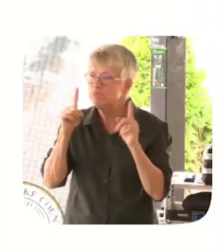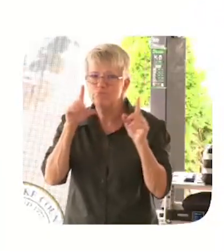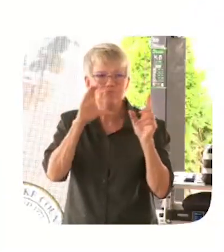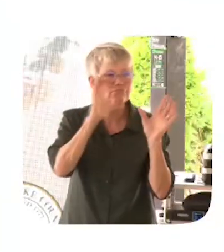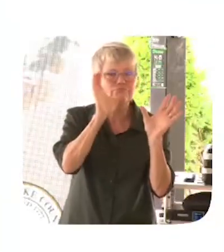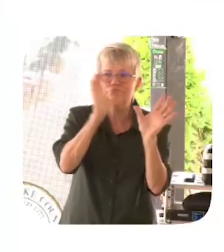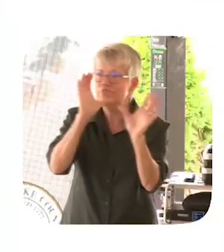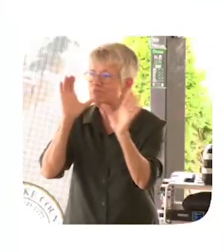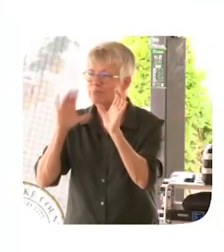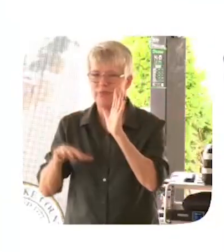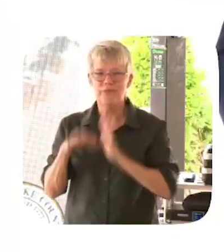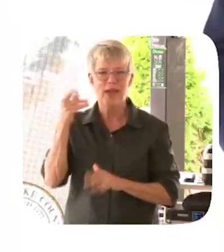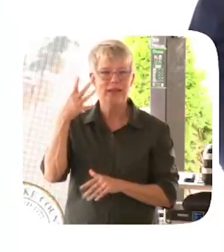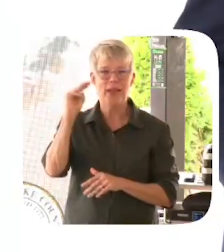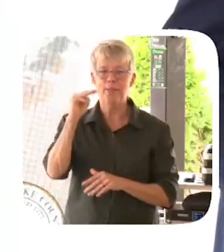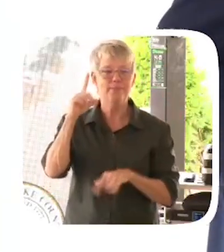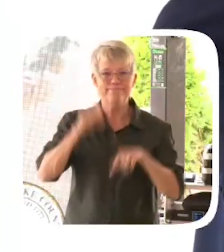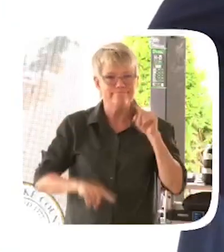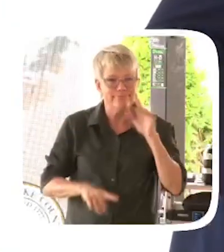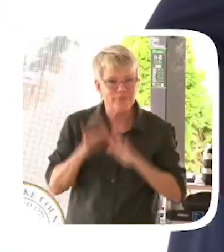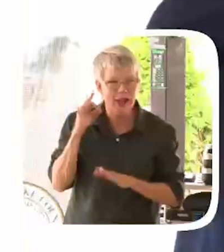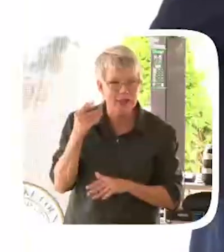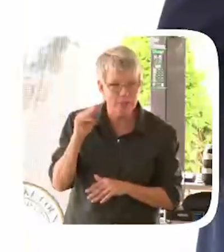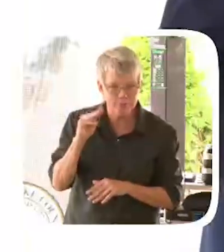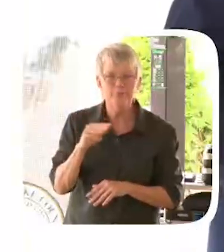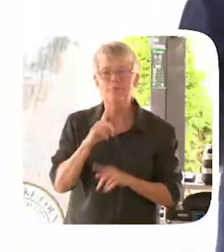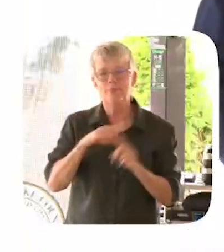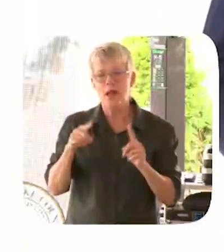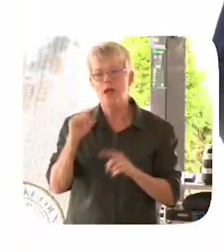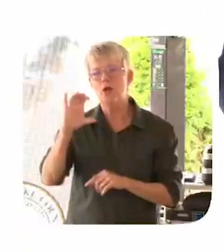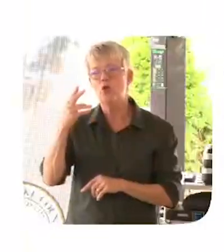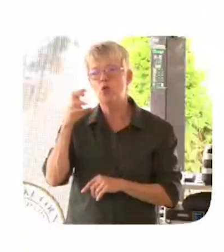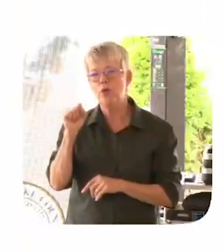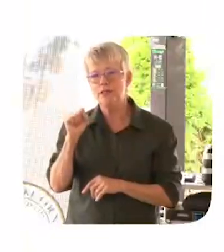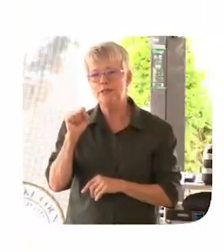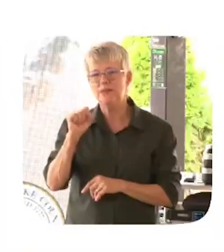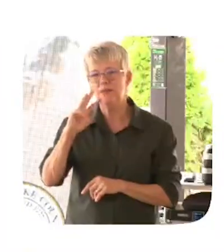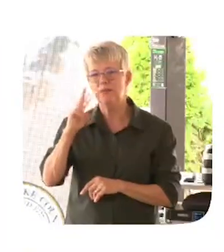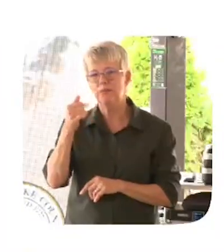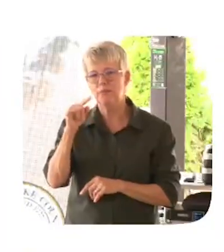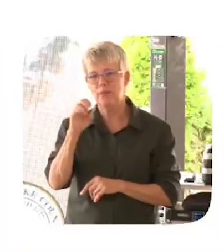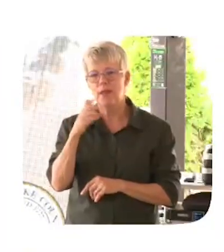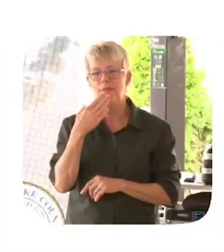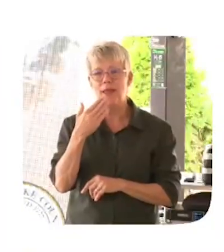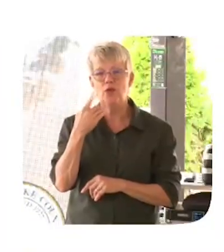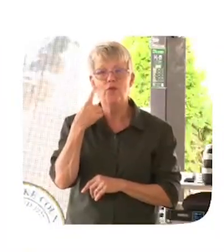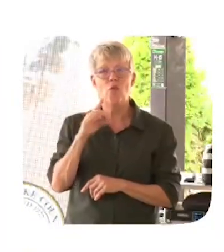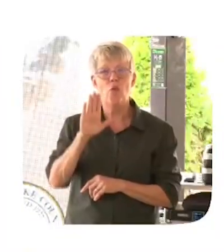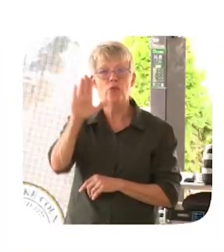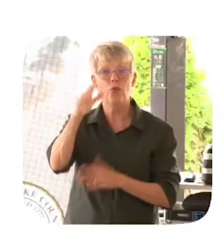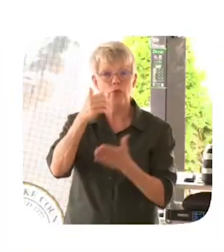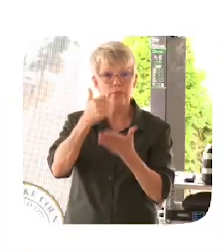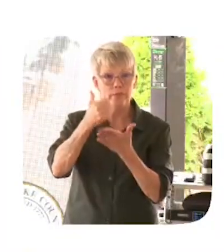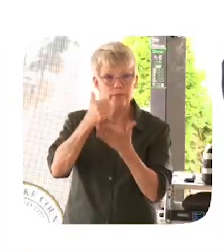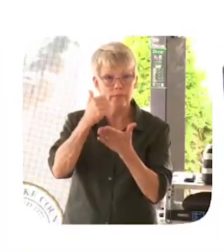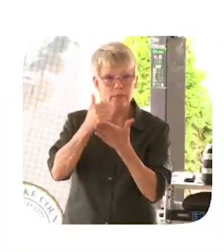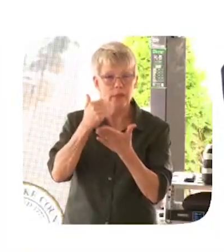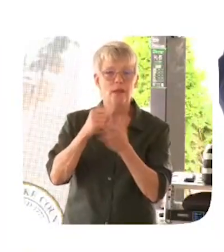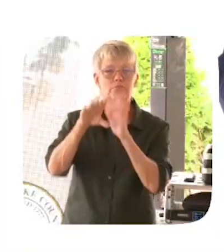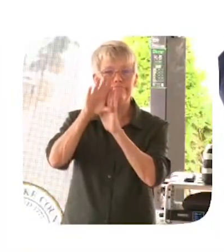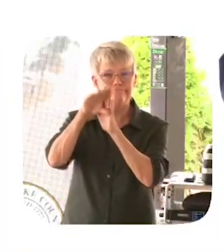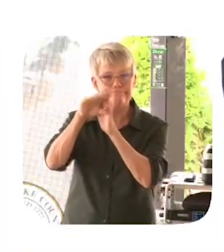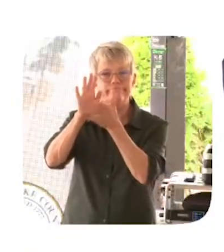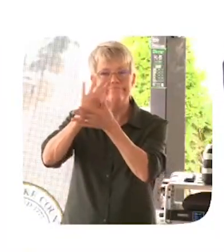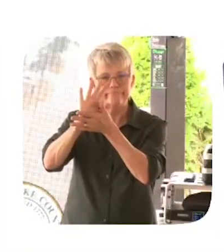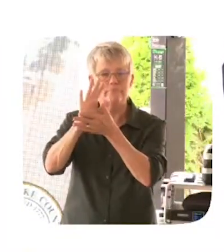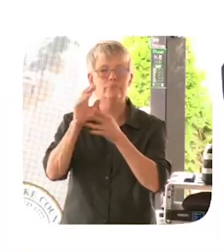at him. But thank you again, Chris, for all the work you've done. I know you've had help to get this video prepared,